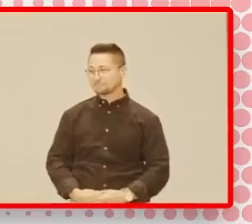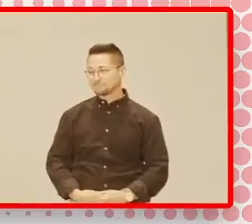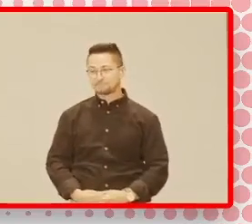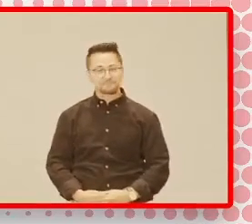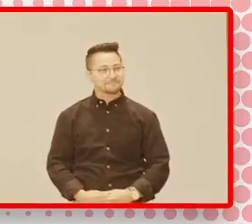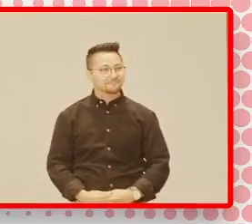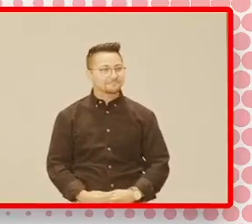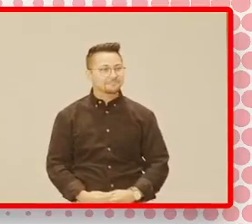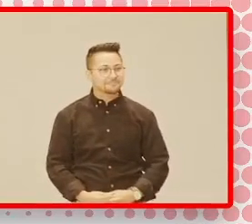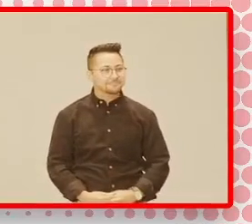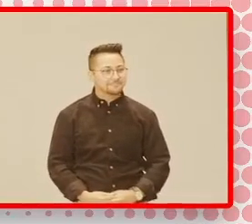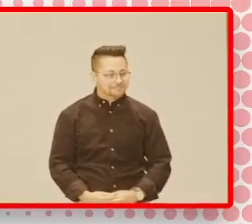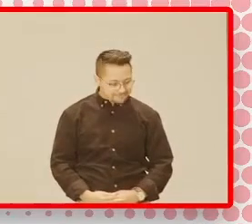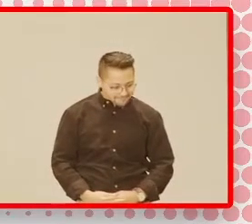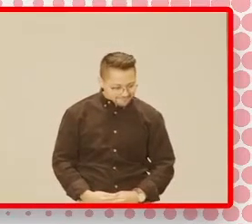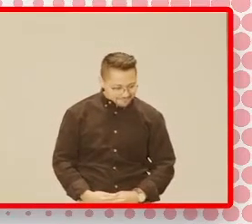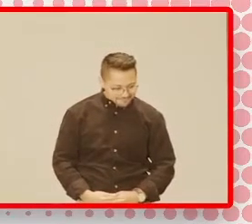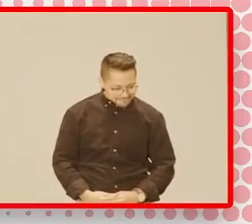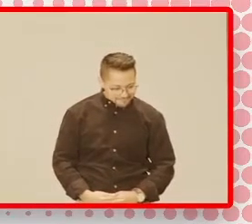And I just won